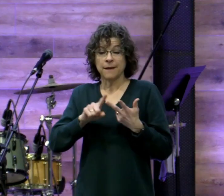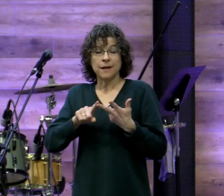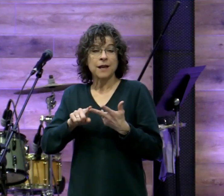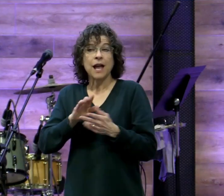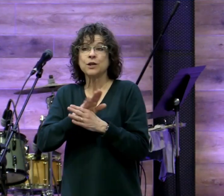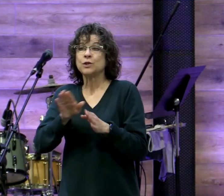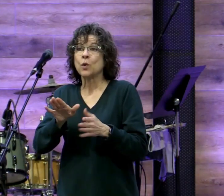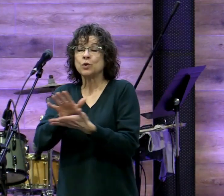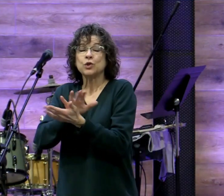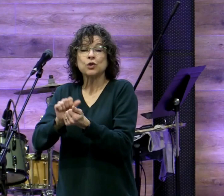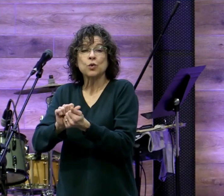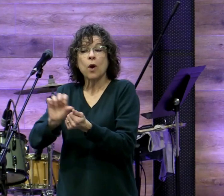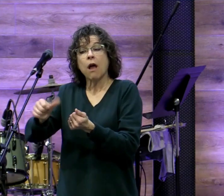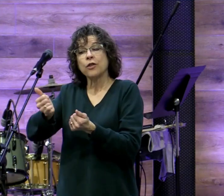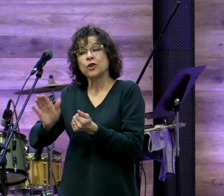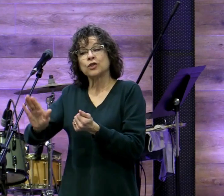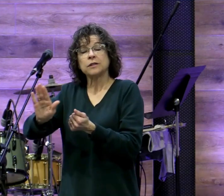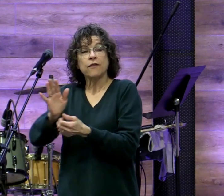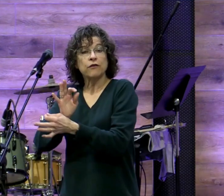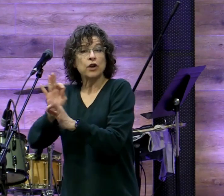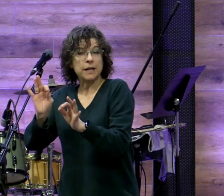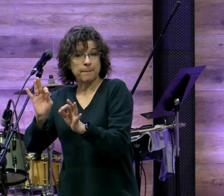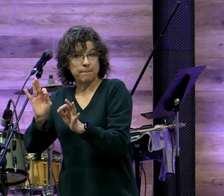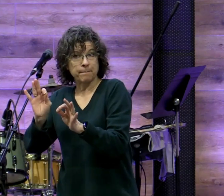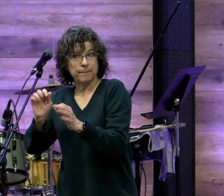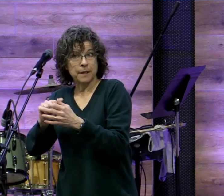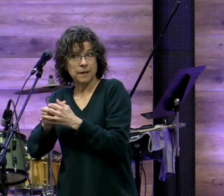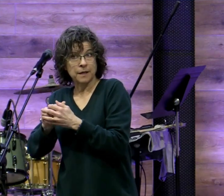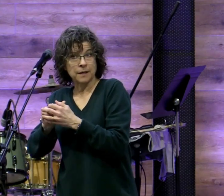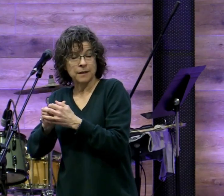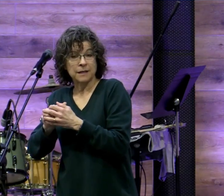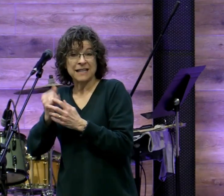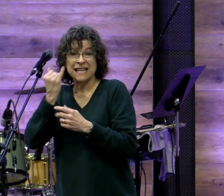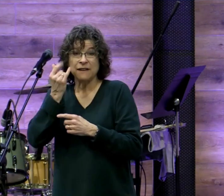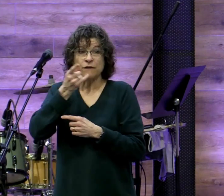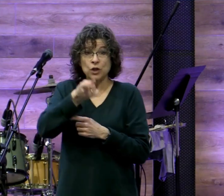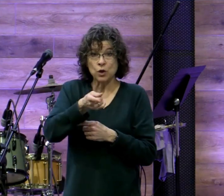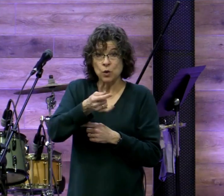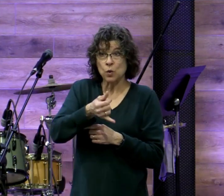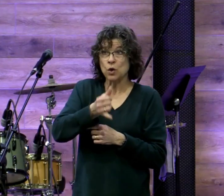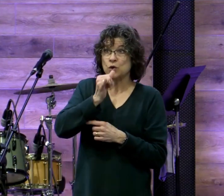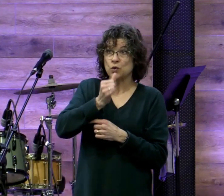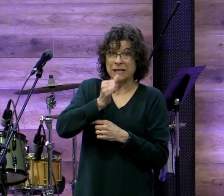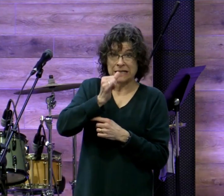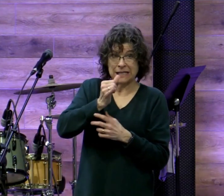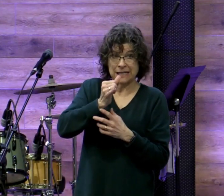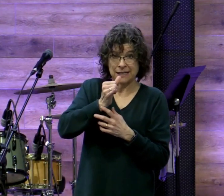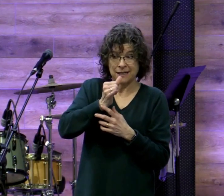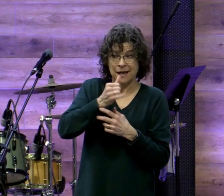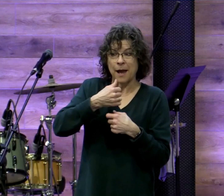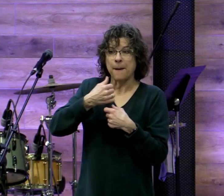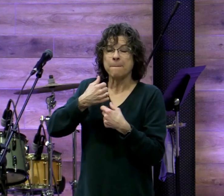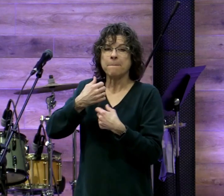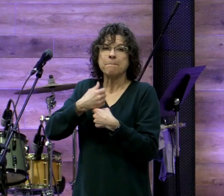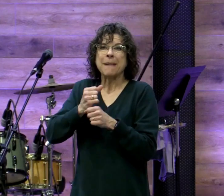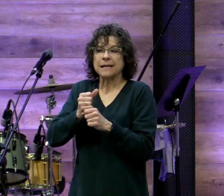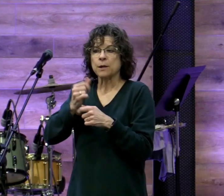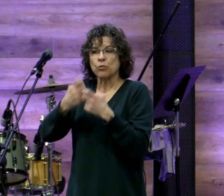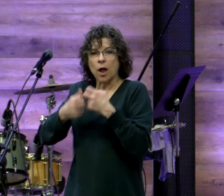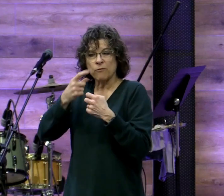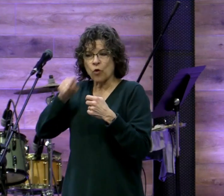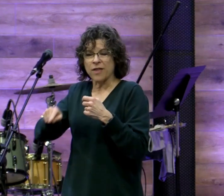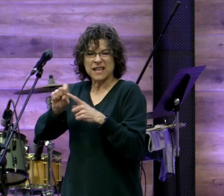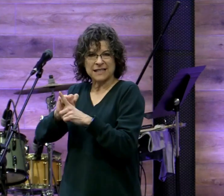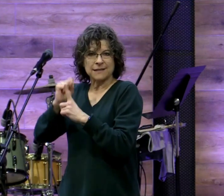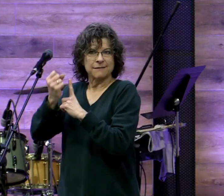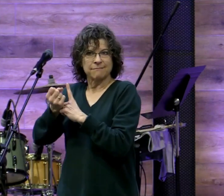freedom. If your drinking at a particular event is going to throw a nuclear bomb in the room, don't do it. It's not worth it.